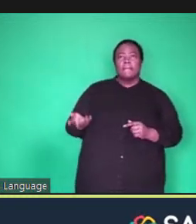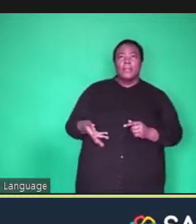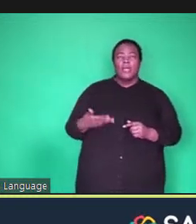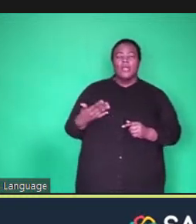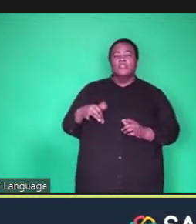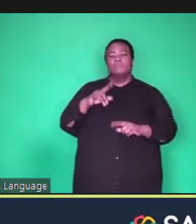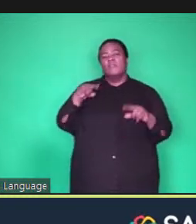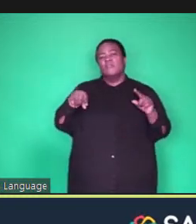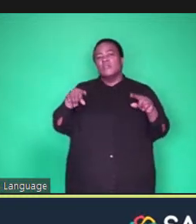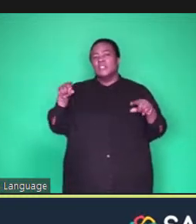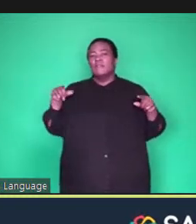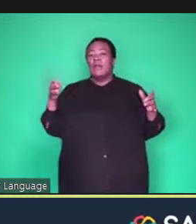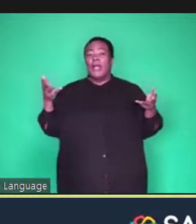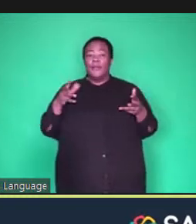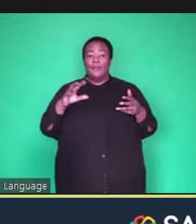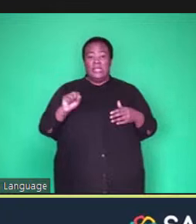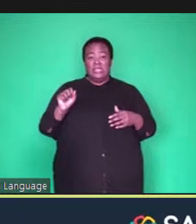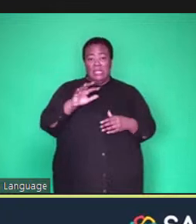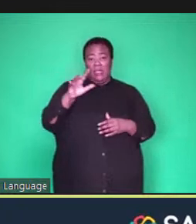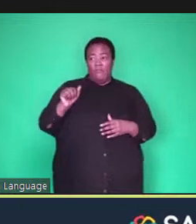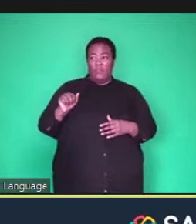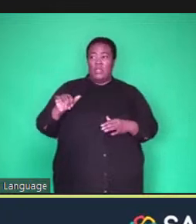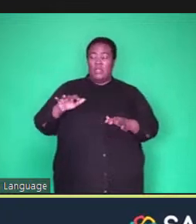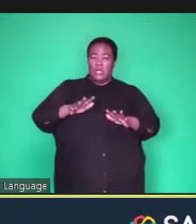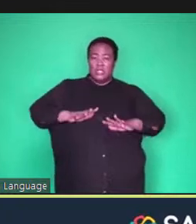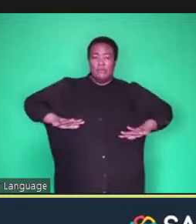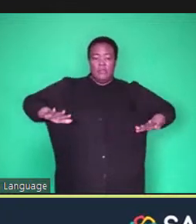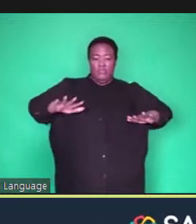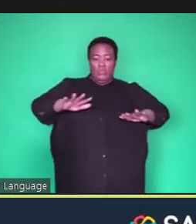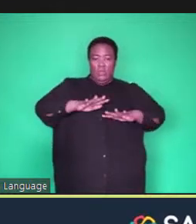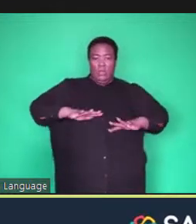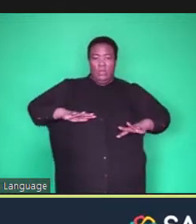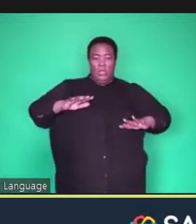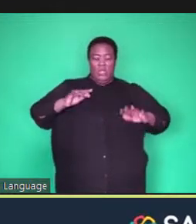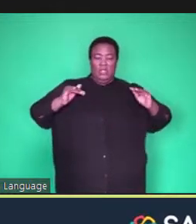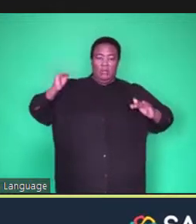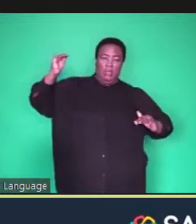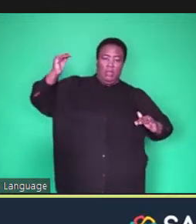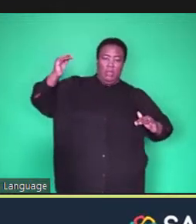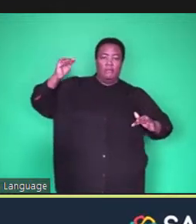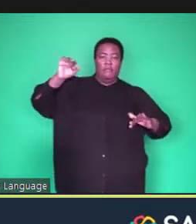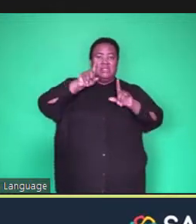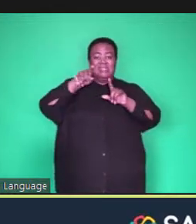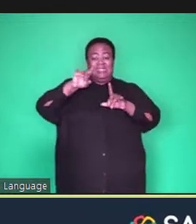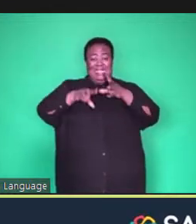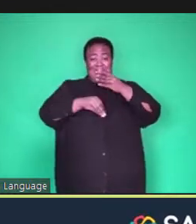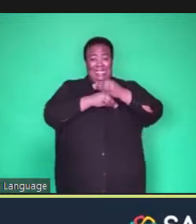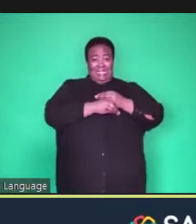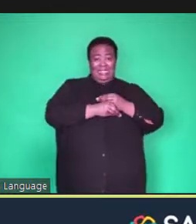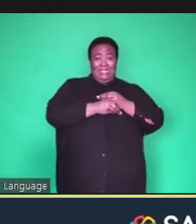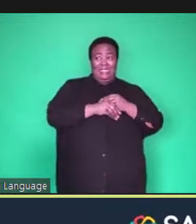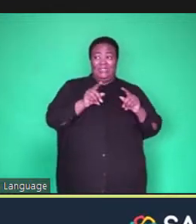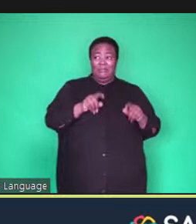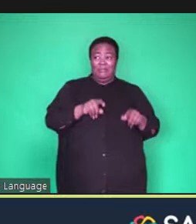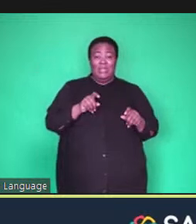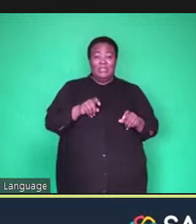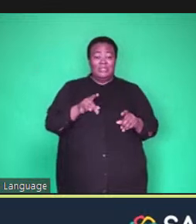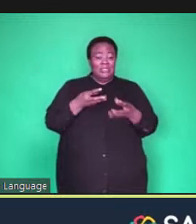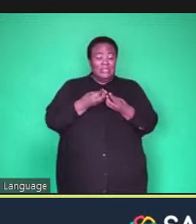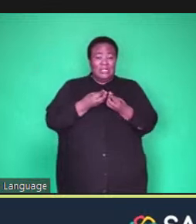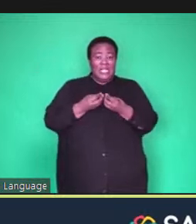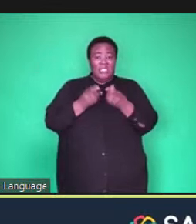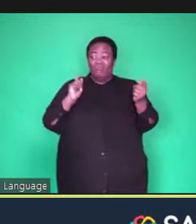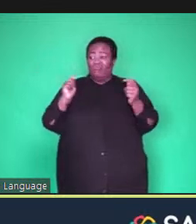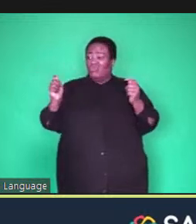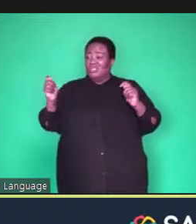diversified in South Africa. Spatial inequality is an additional one to add, in that things haven't shifted